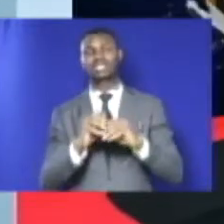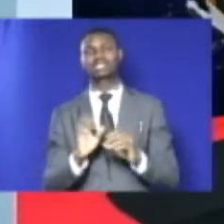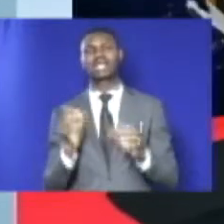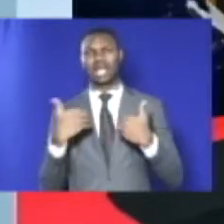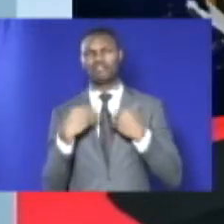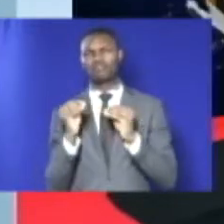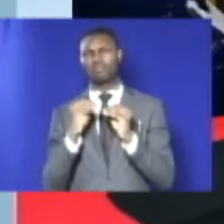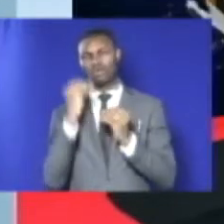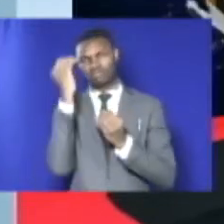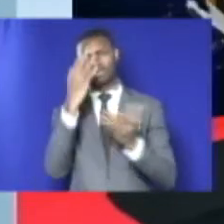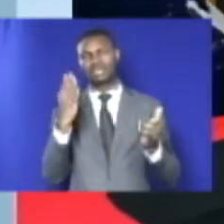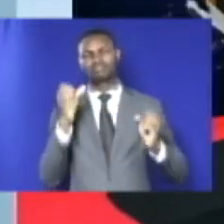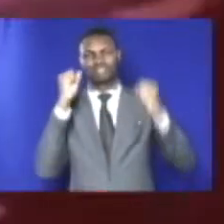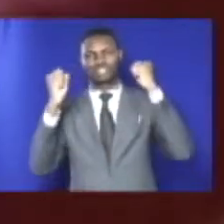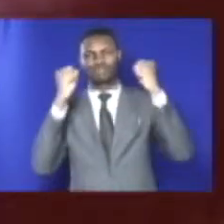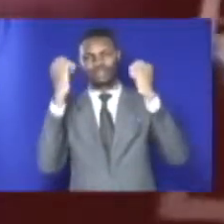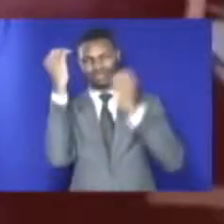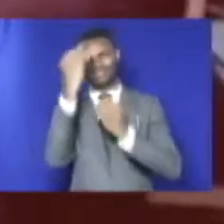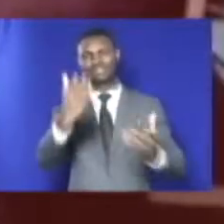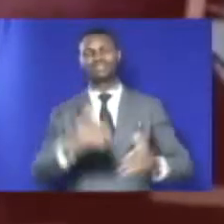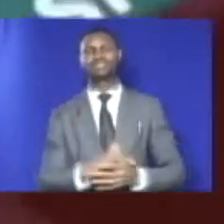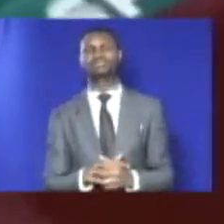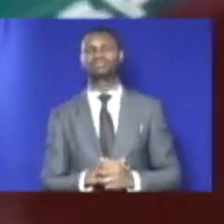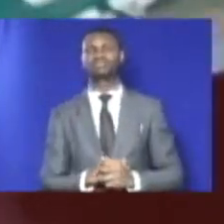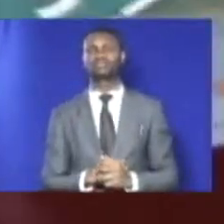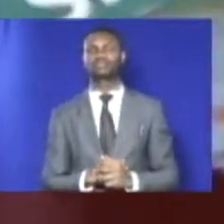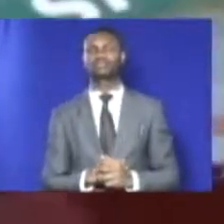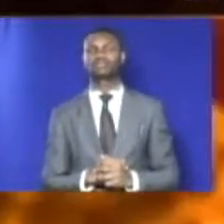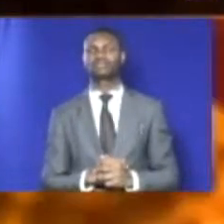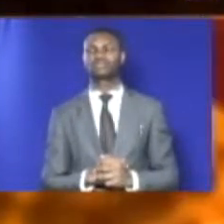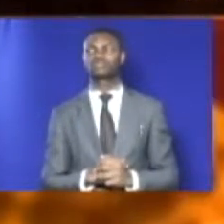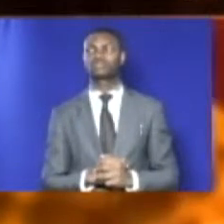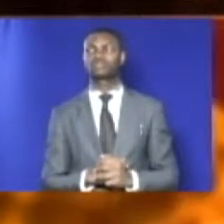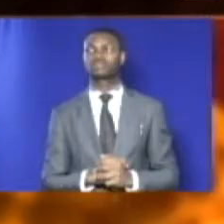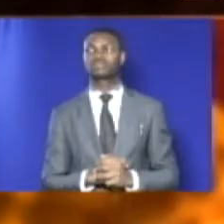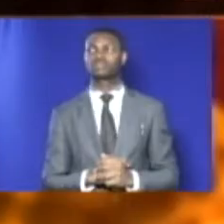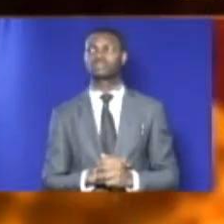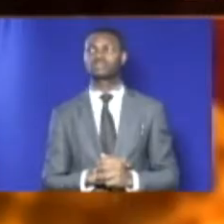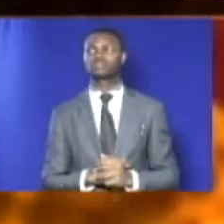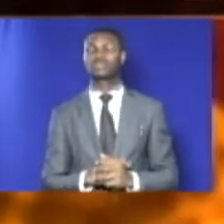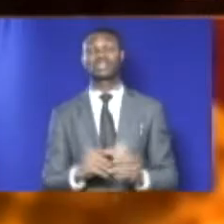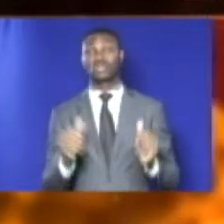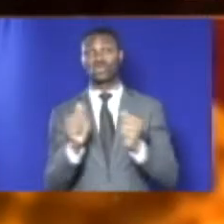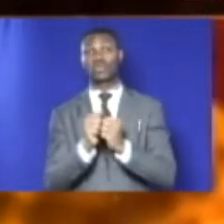Sports Update. With the coronavirus pandemic